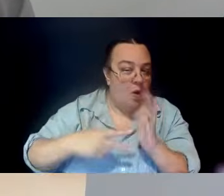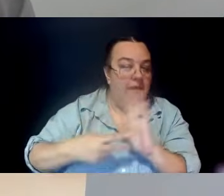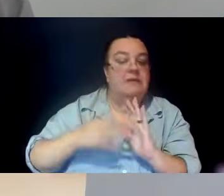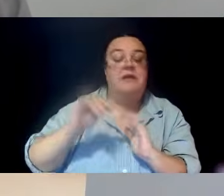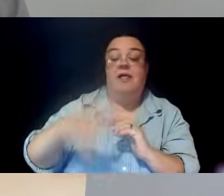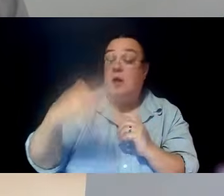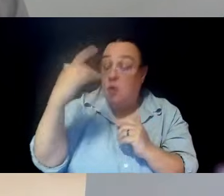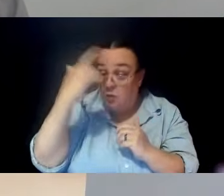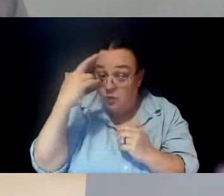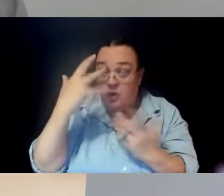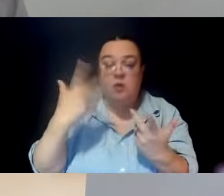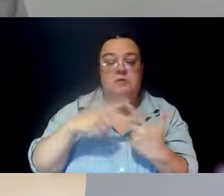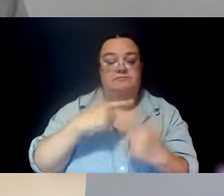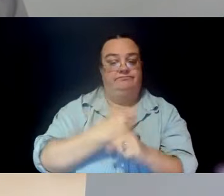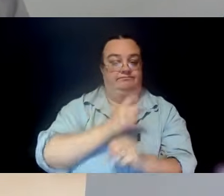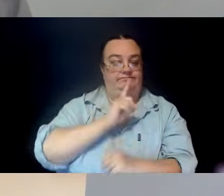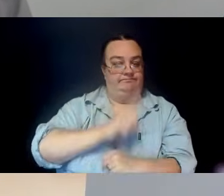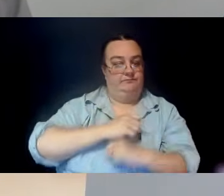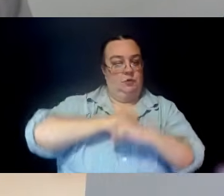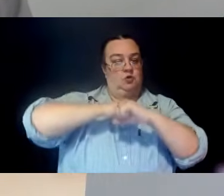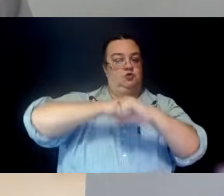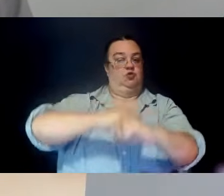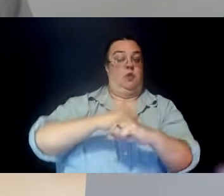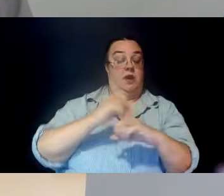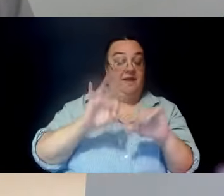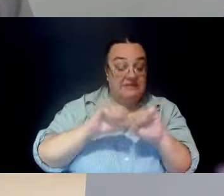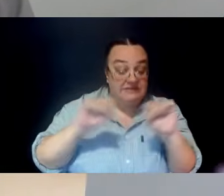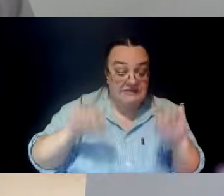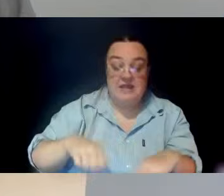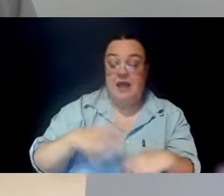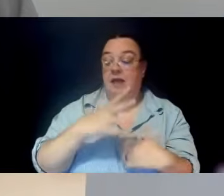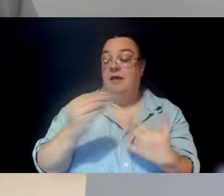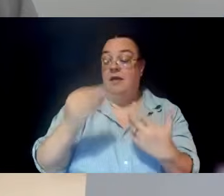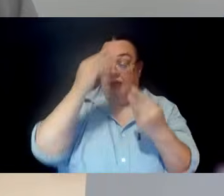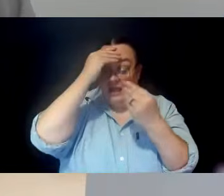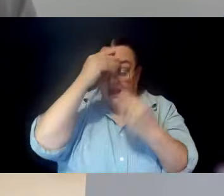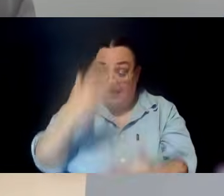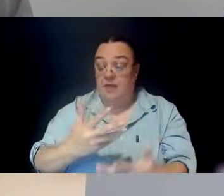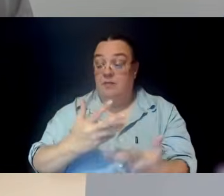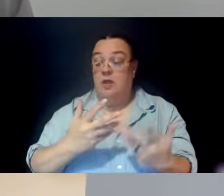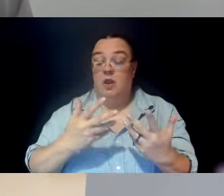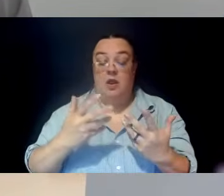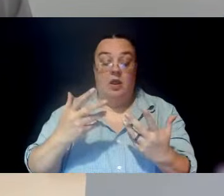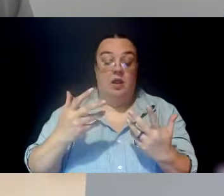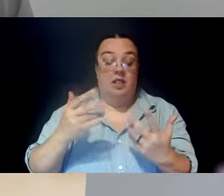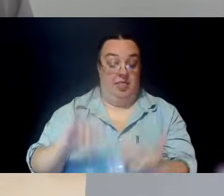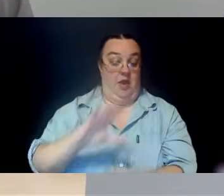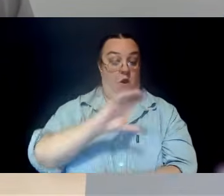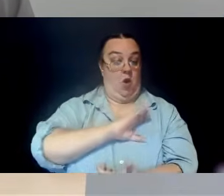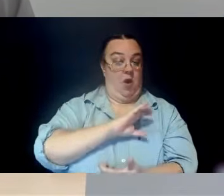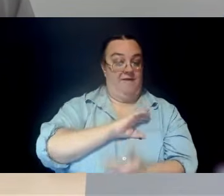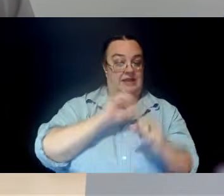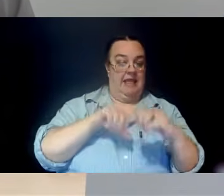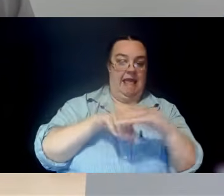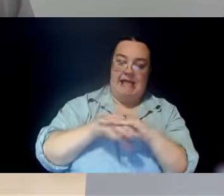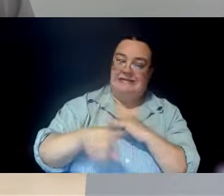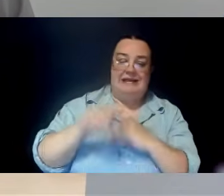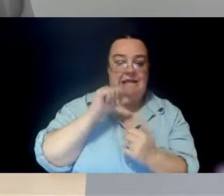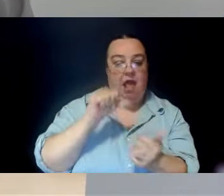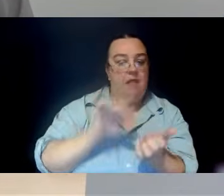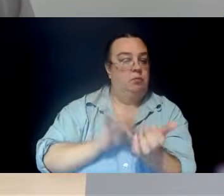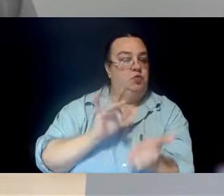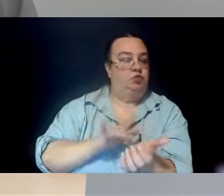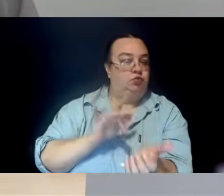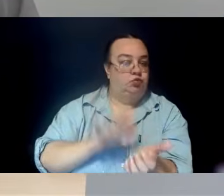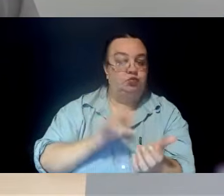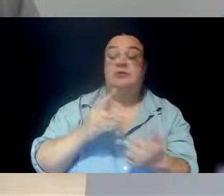the security of the systems and that the information that our officers have access to is not abused. So